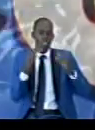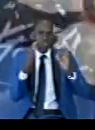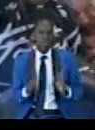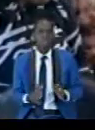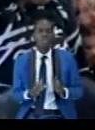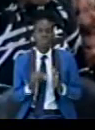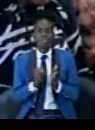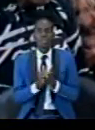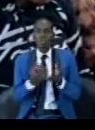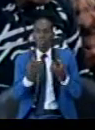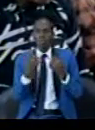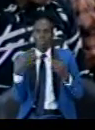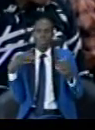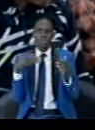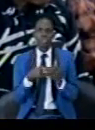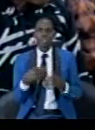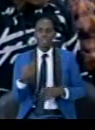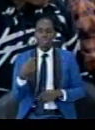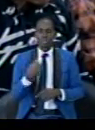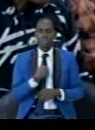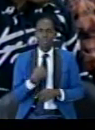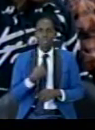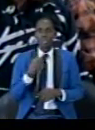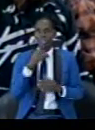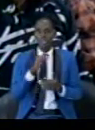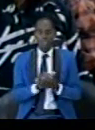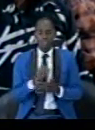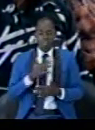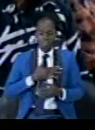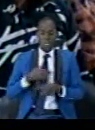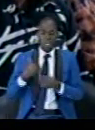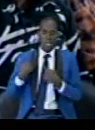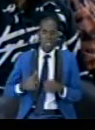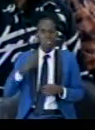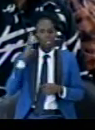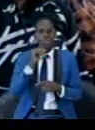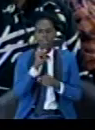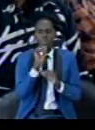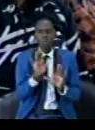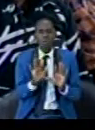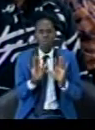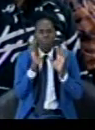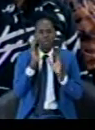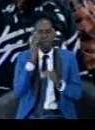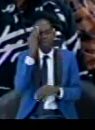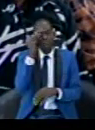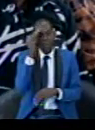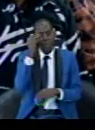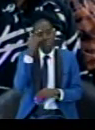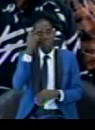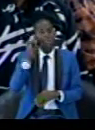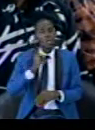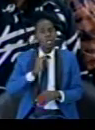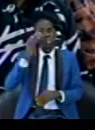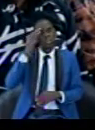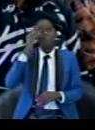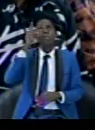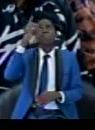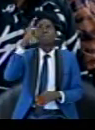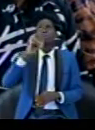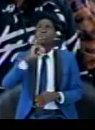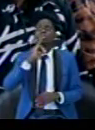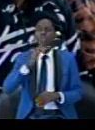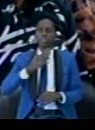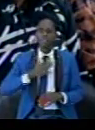against me. It says my heart shall not fear. Why? Because God is my salvation,